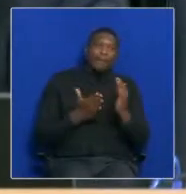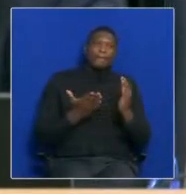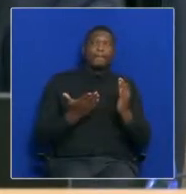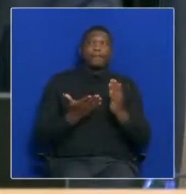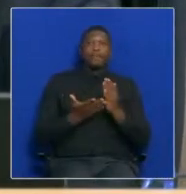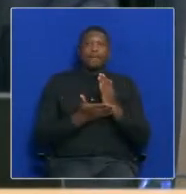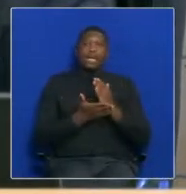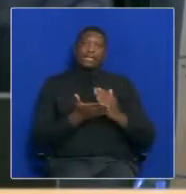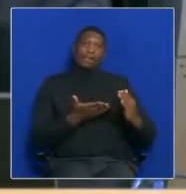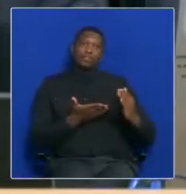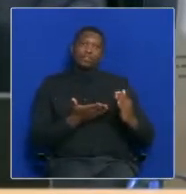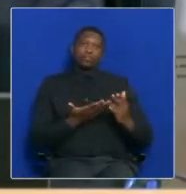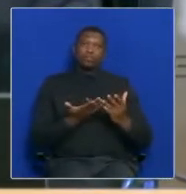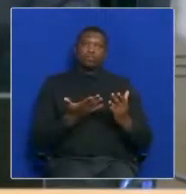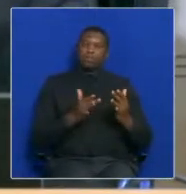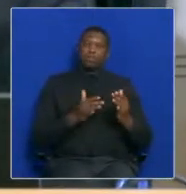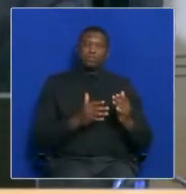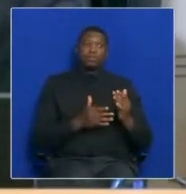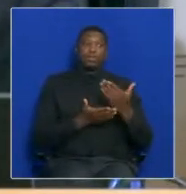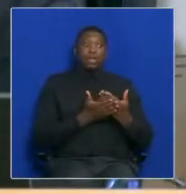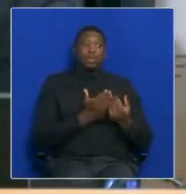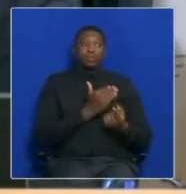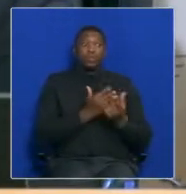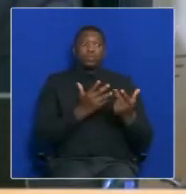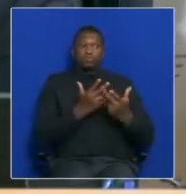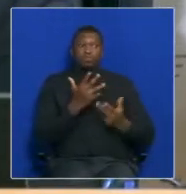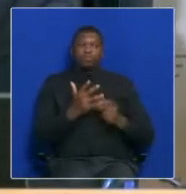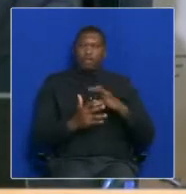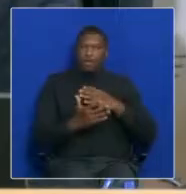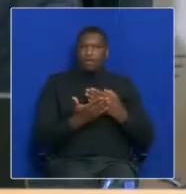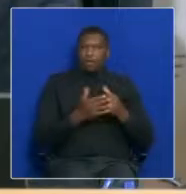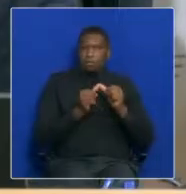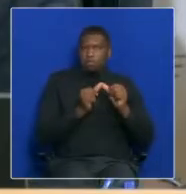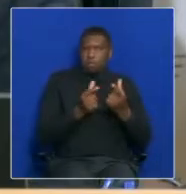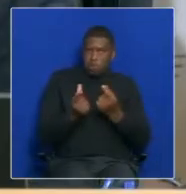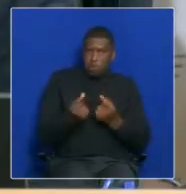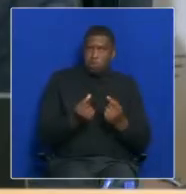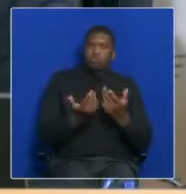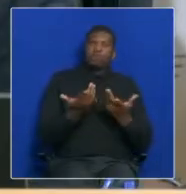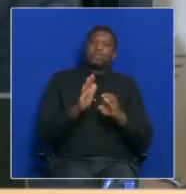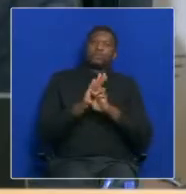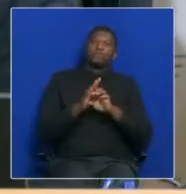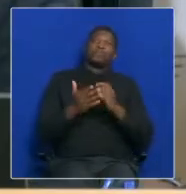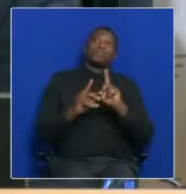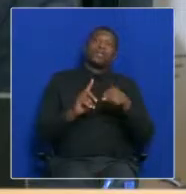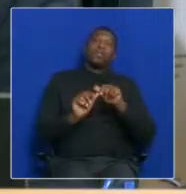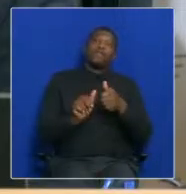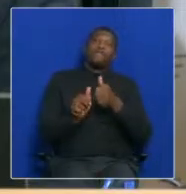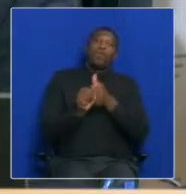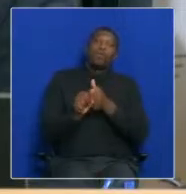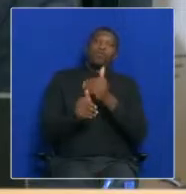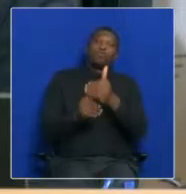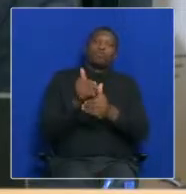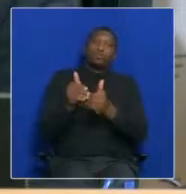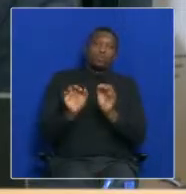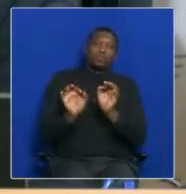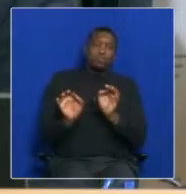exceptions not to follow the process strictly. Are there provisions